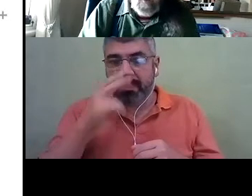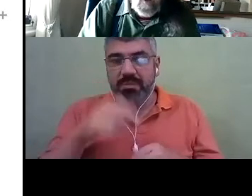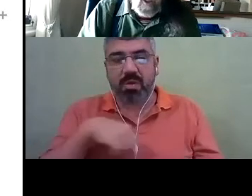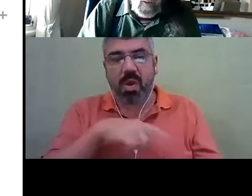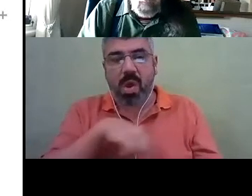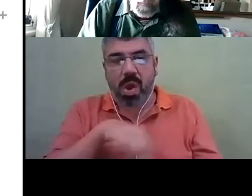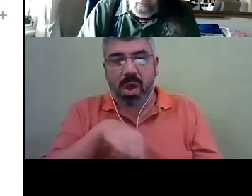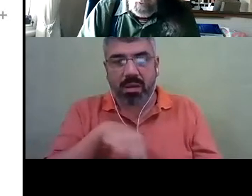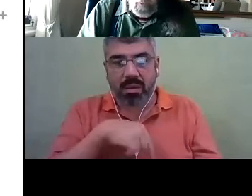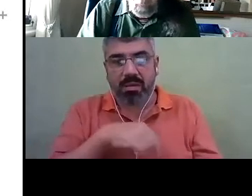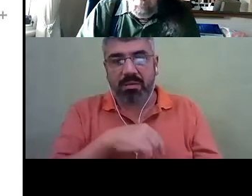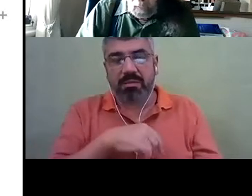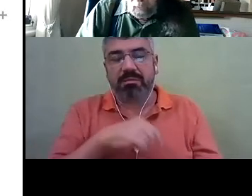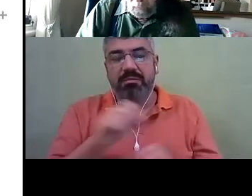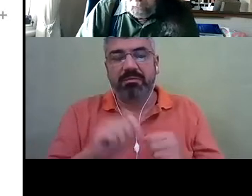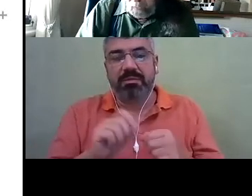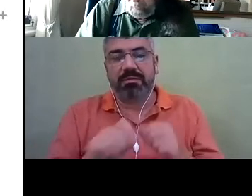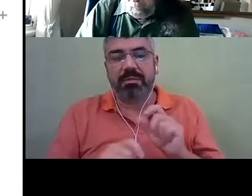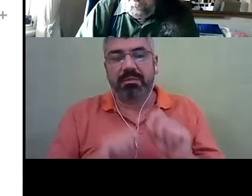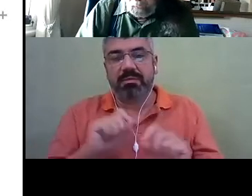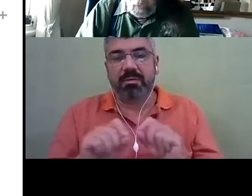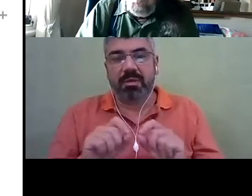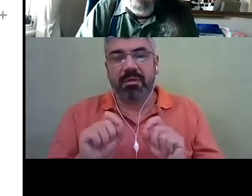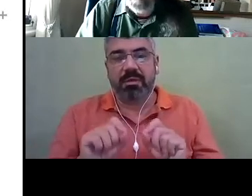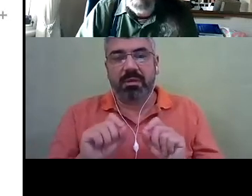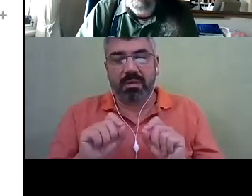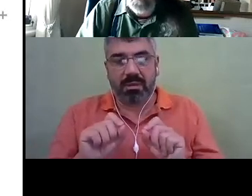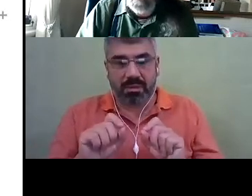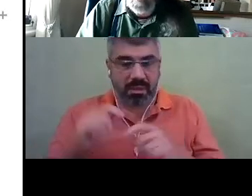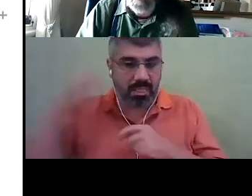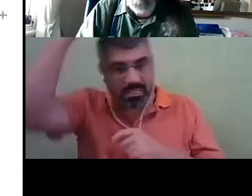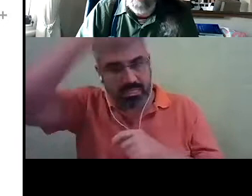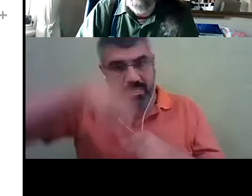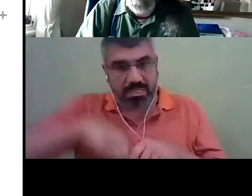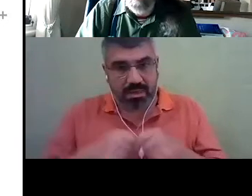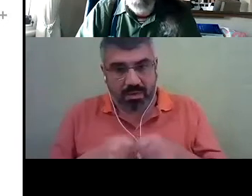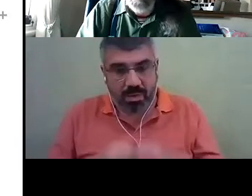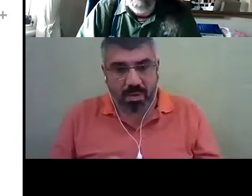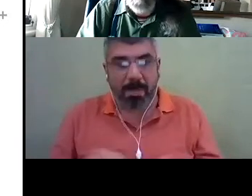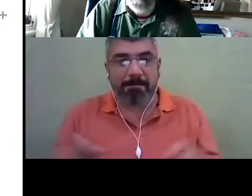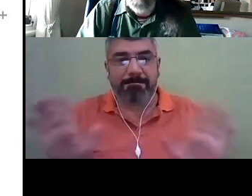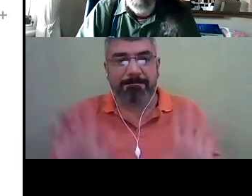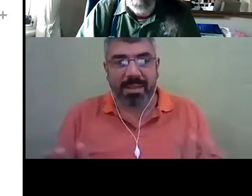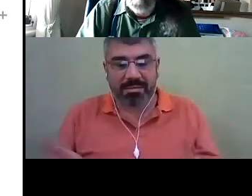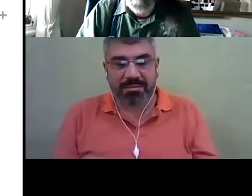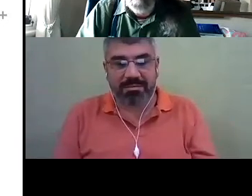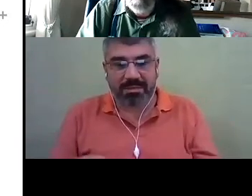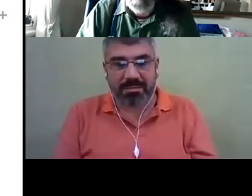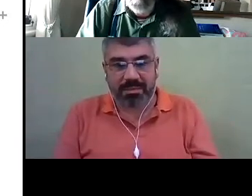them for a certain amount. They don't get anything like the value of the labor put into